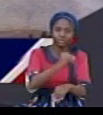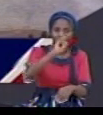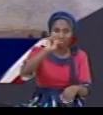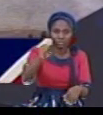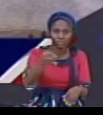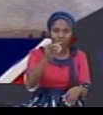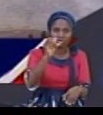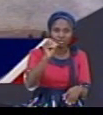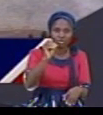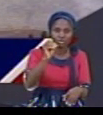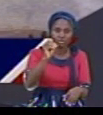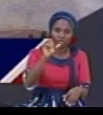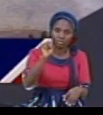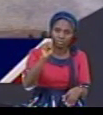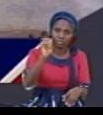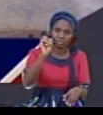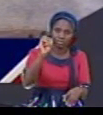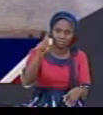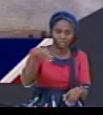had challenges,